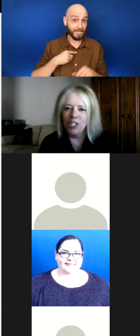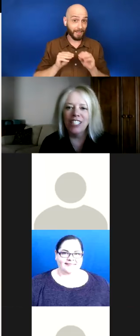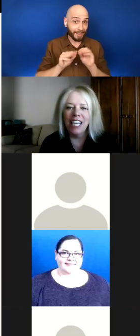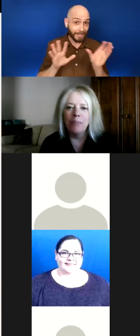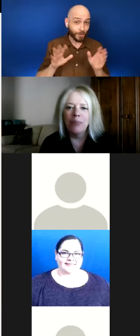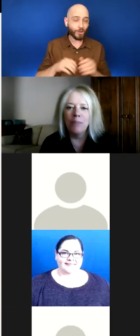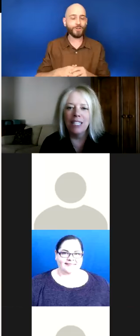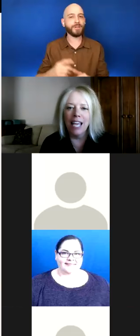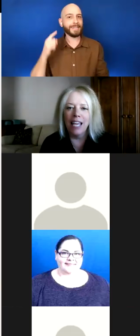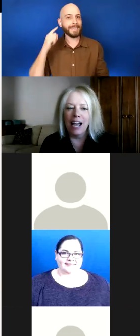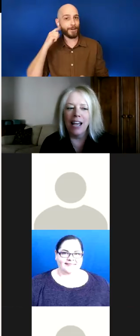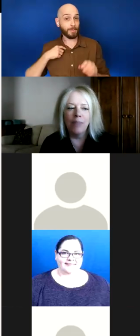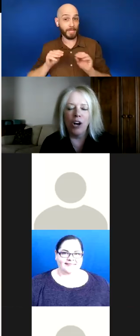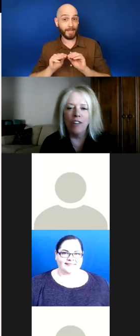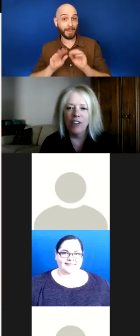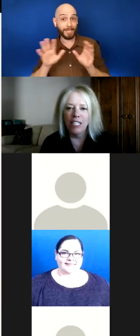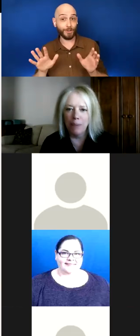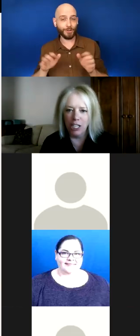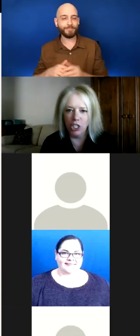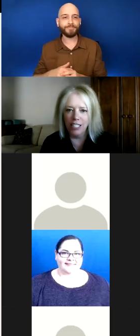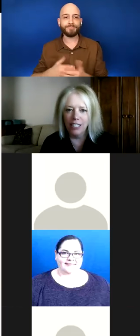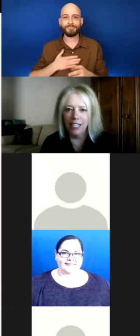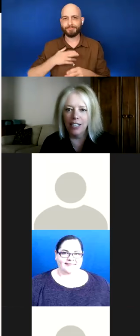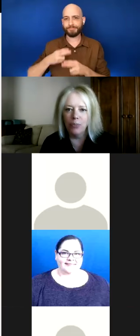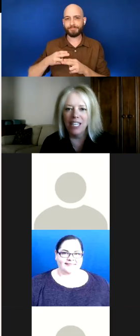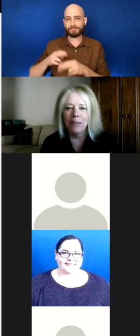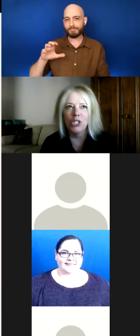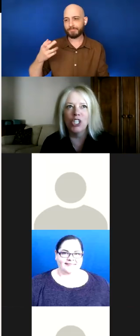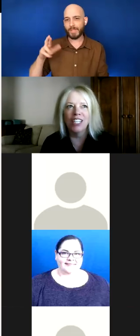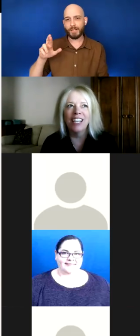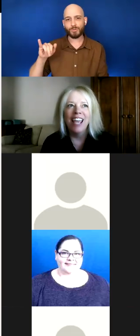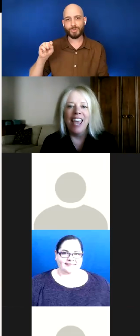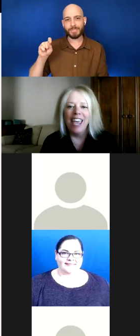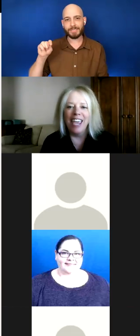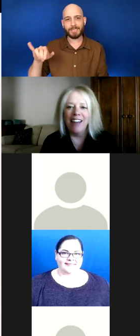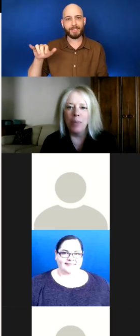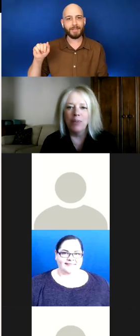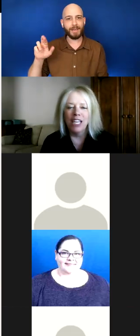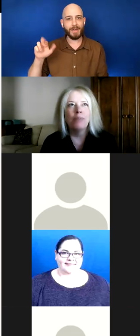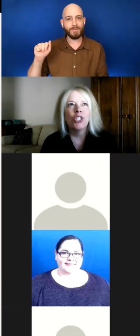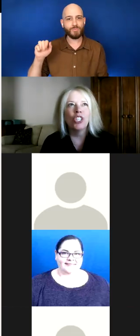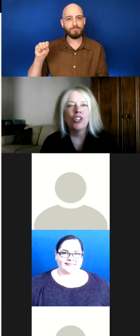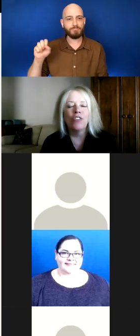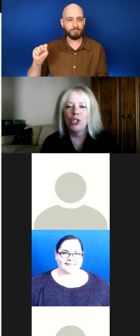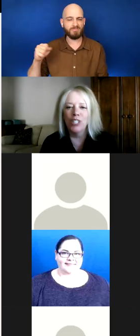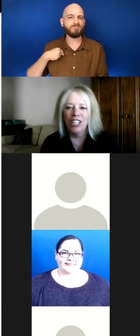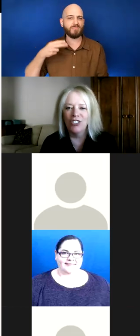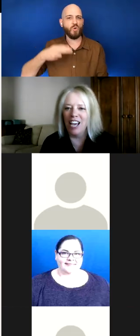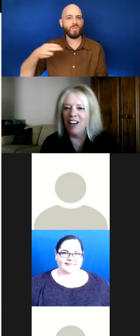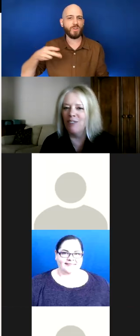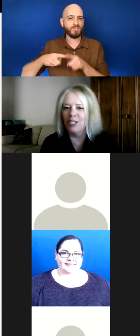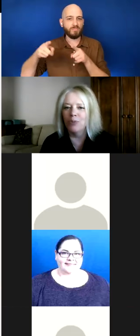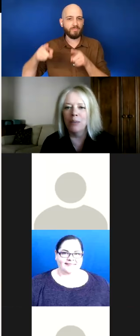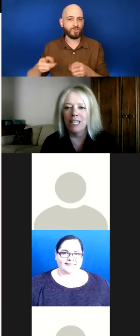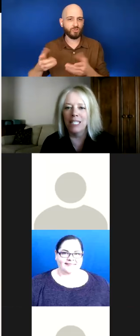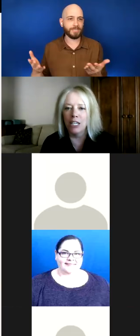name is Christy Abrams, and I am the hard of hearing specialist here with the Commission. And I've been with the Commission just over 2 years